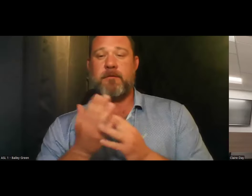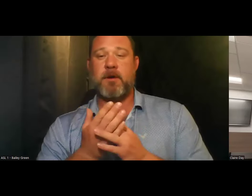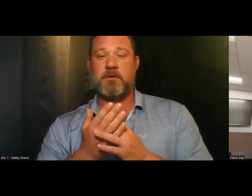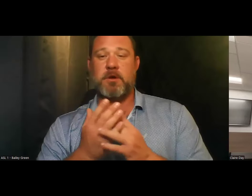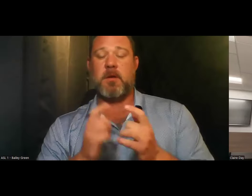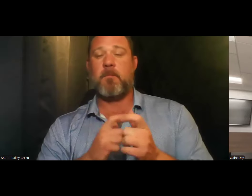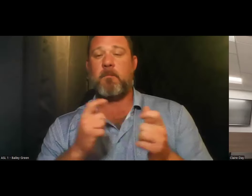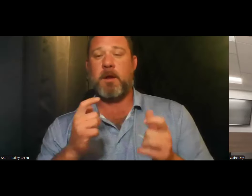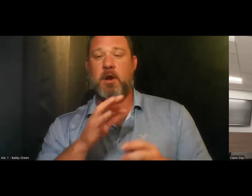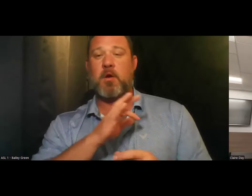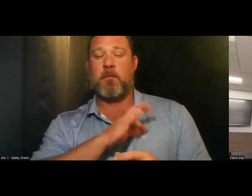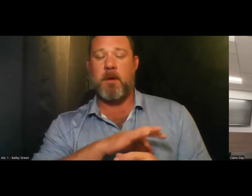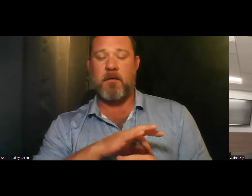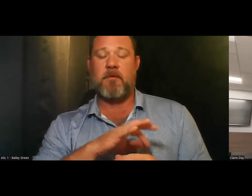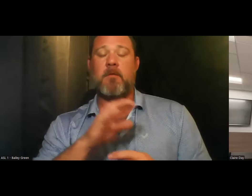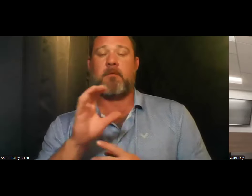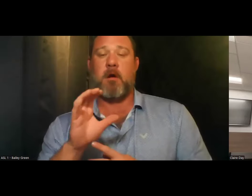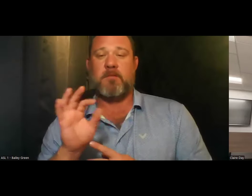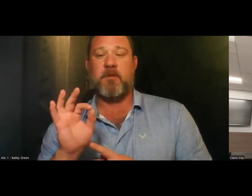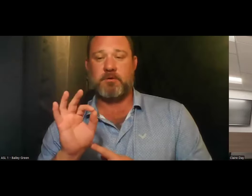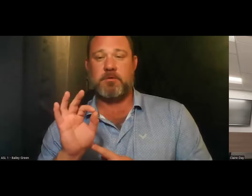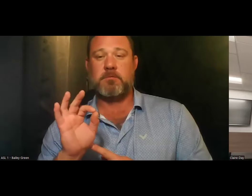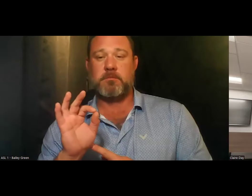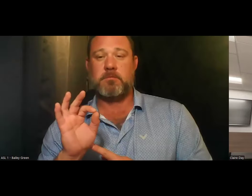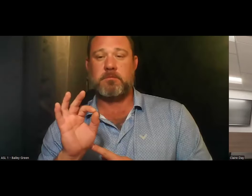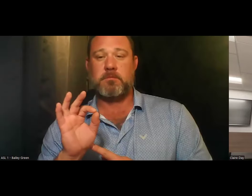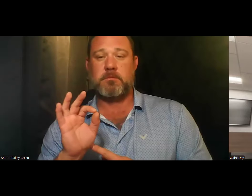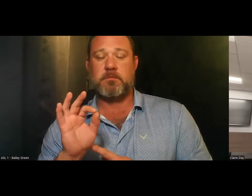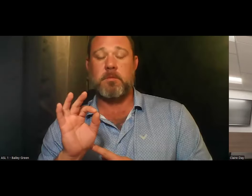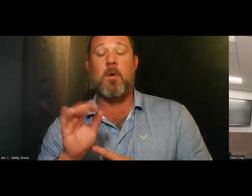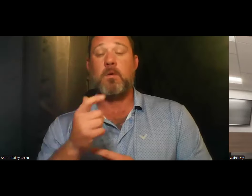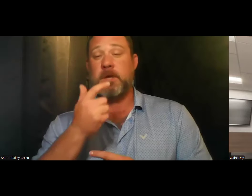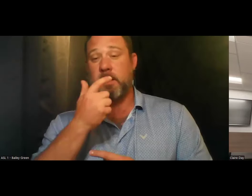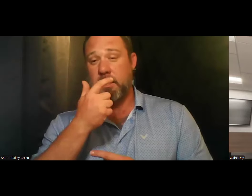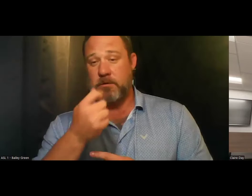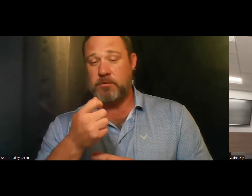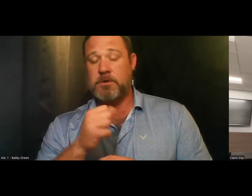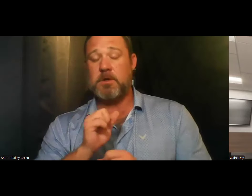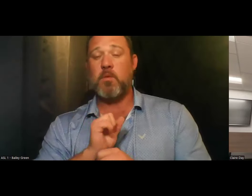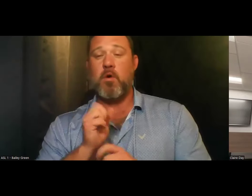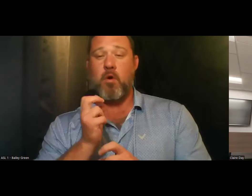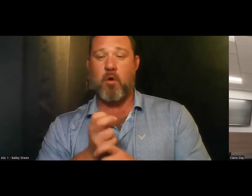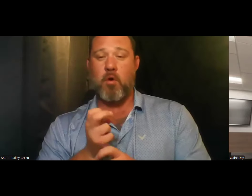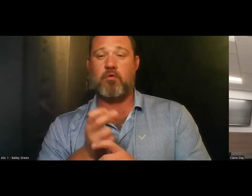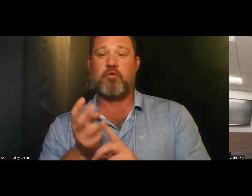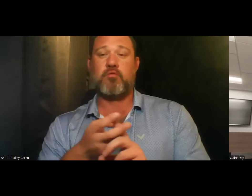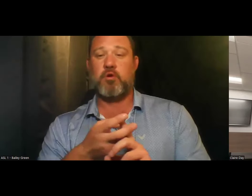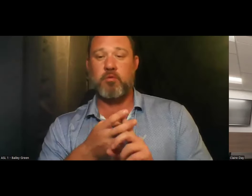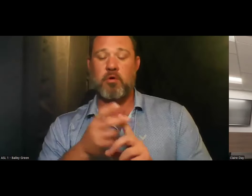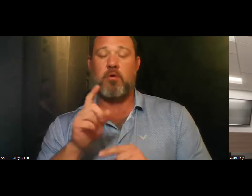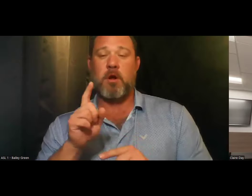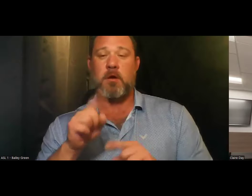greater benefit of cognitive function. What was really interesting, we worked really hard to recruit a